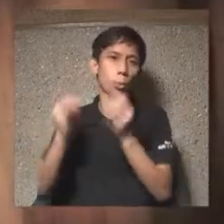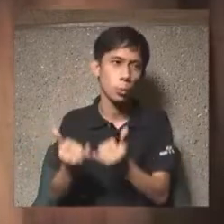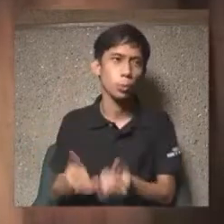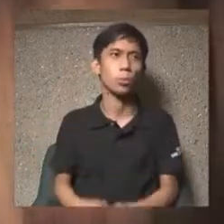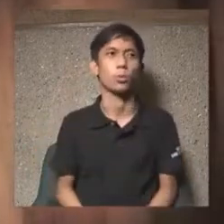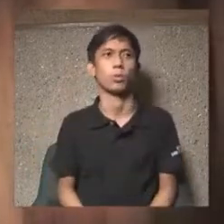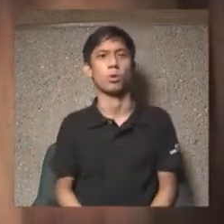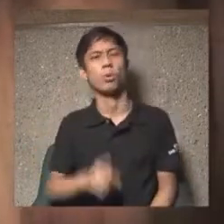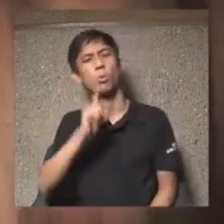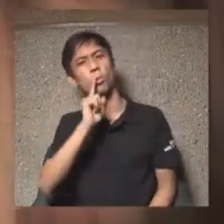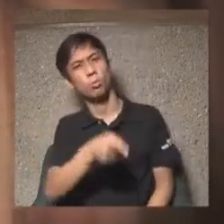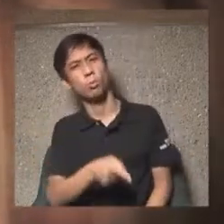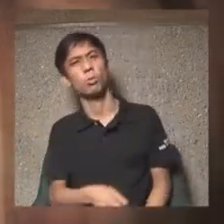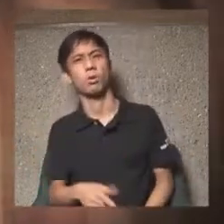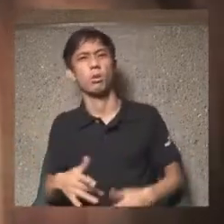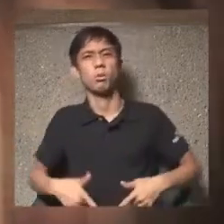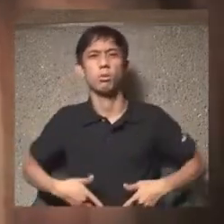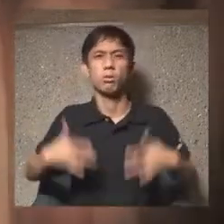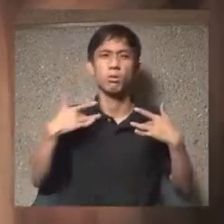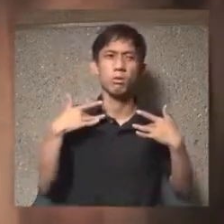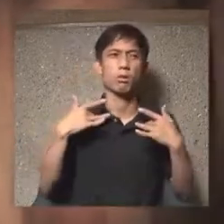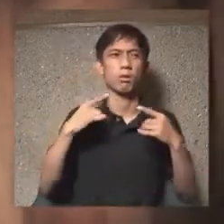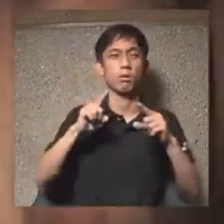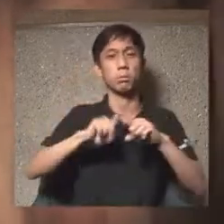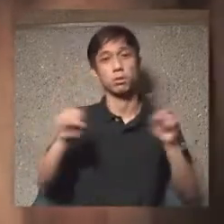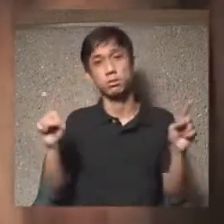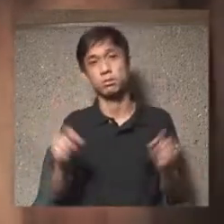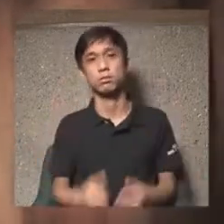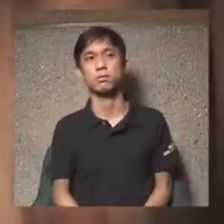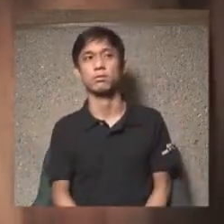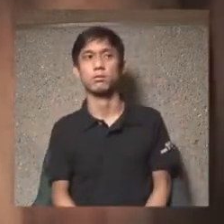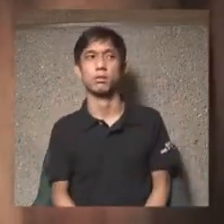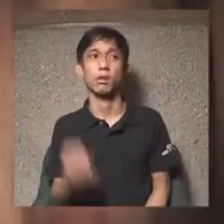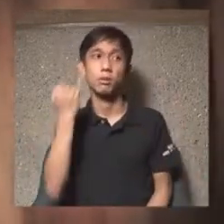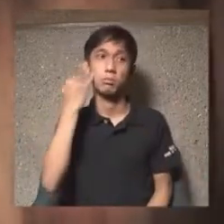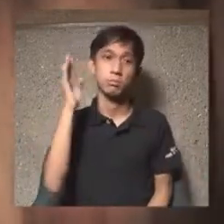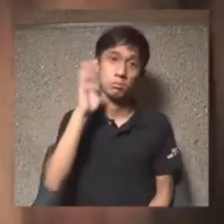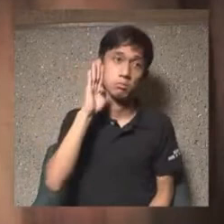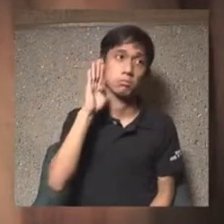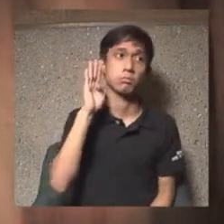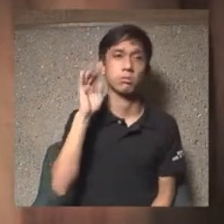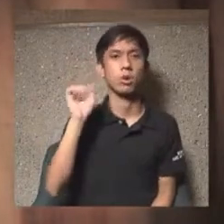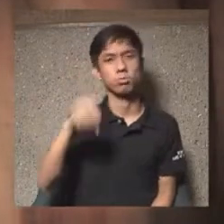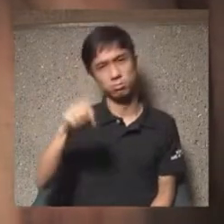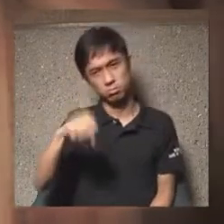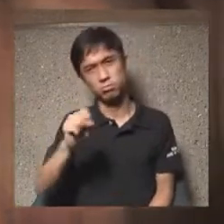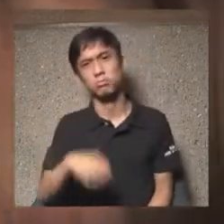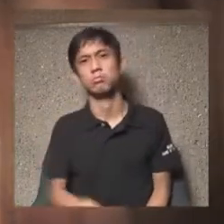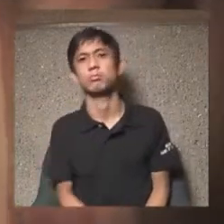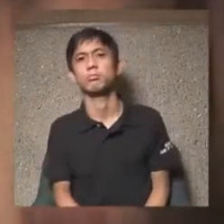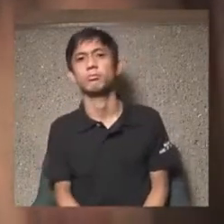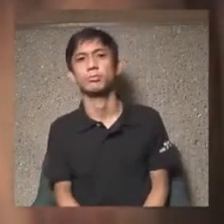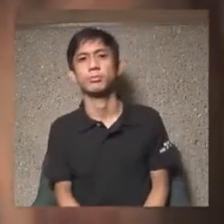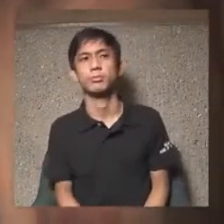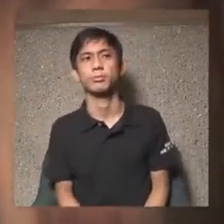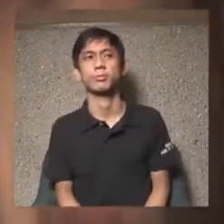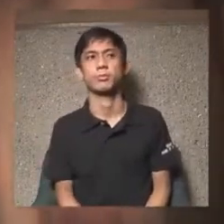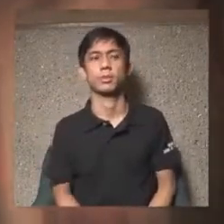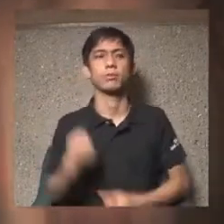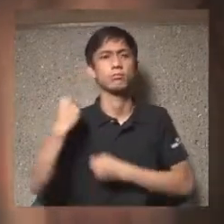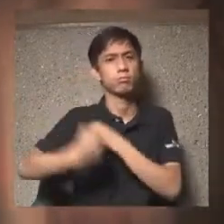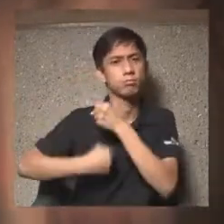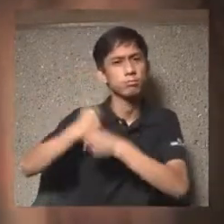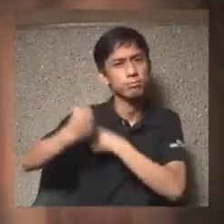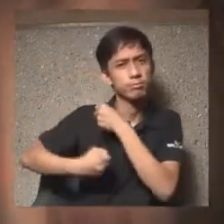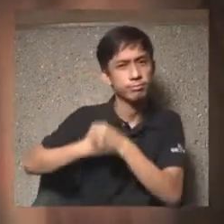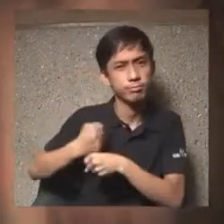love, he says yes. And so after working for Laban for 7 long years, he was ready to claim his